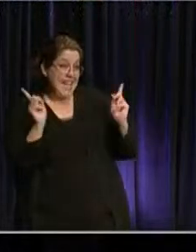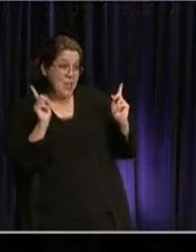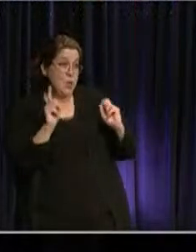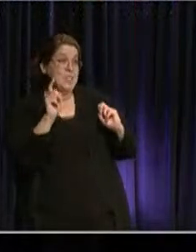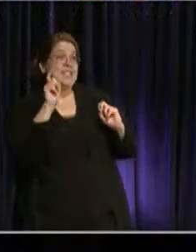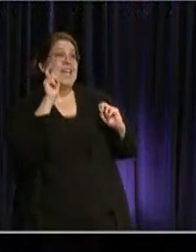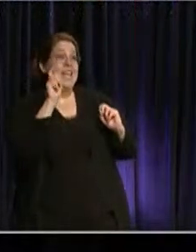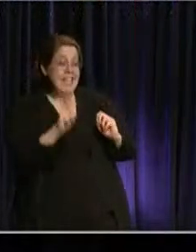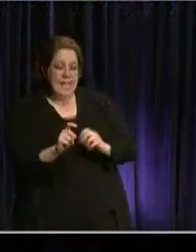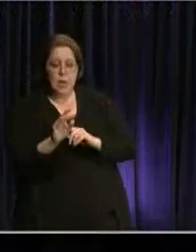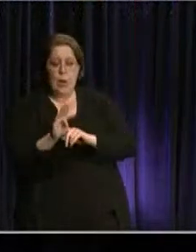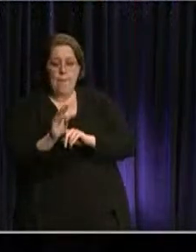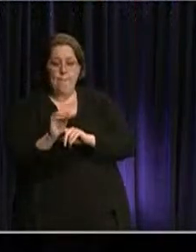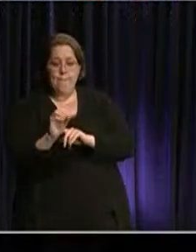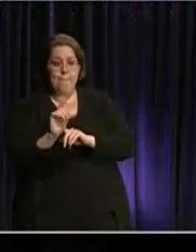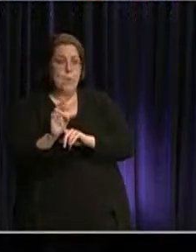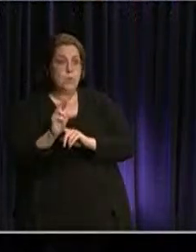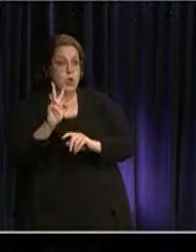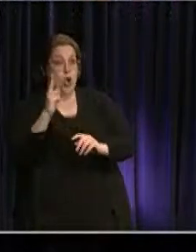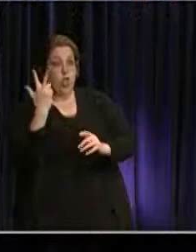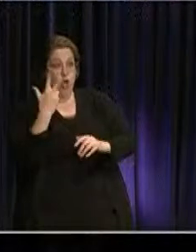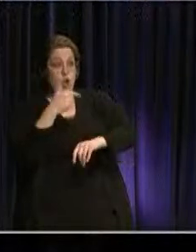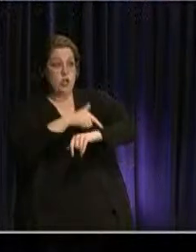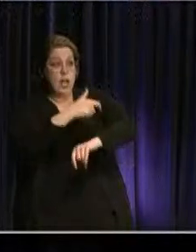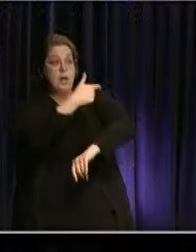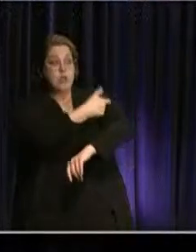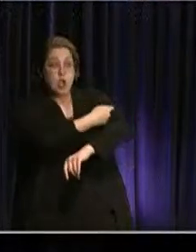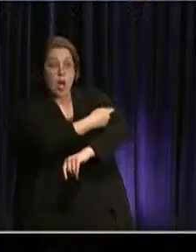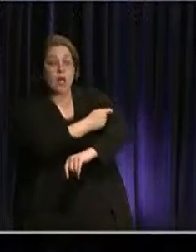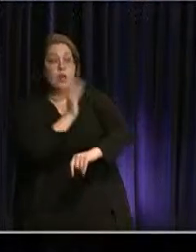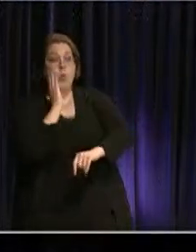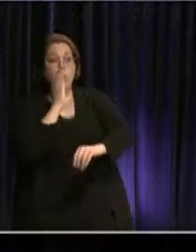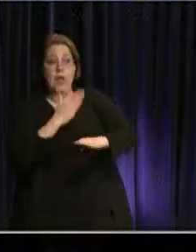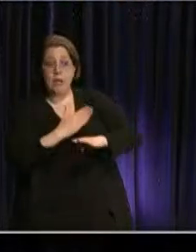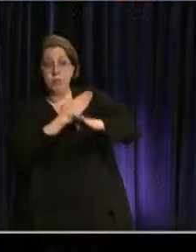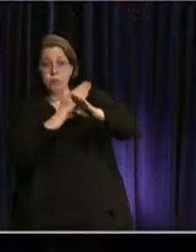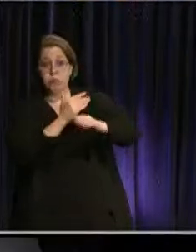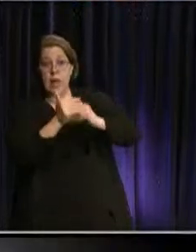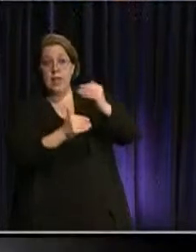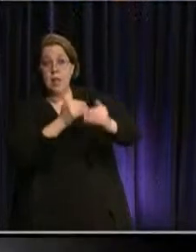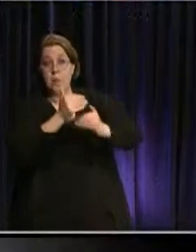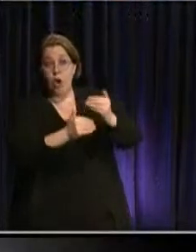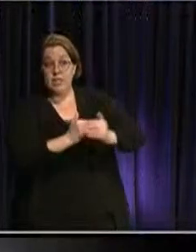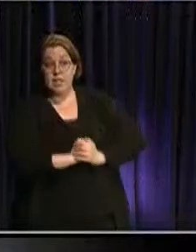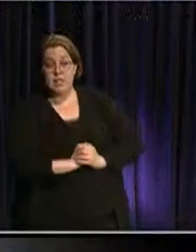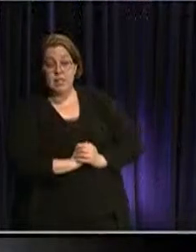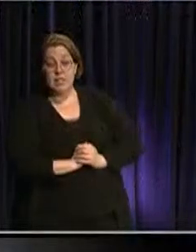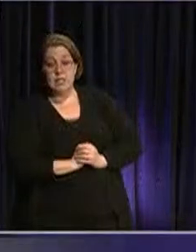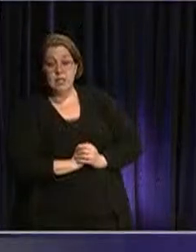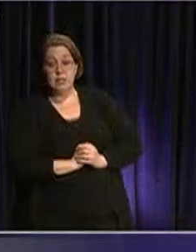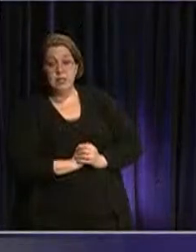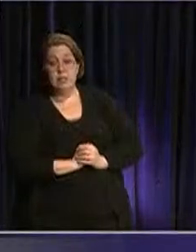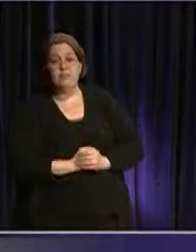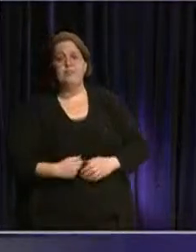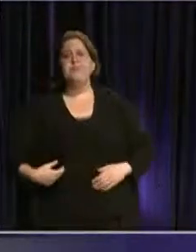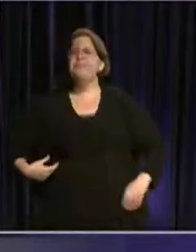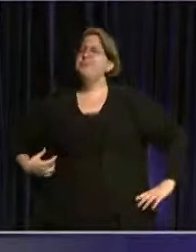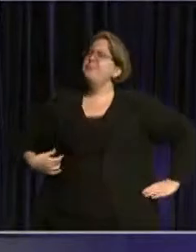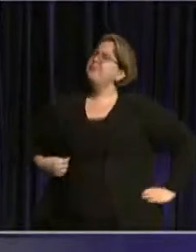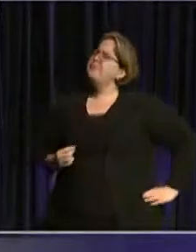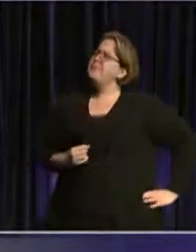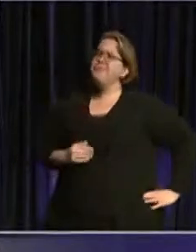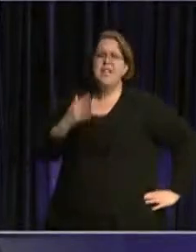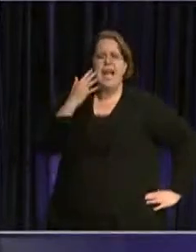need a booster vaccine, a third shot, will hinder the process we're already making? I don't